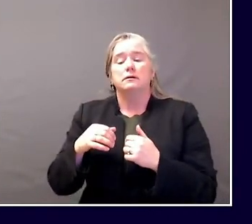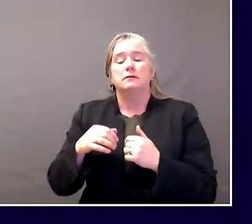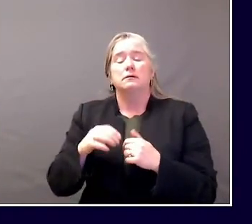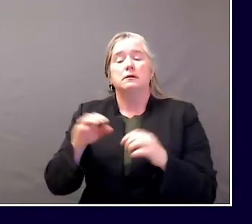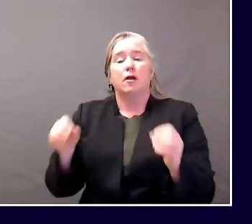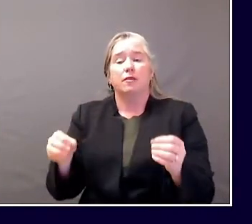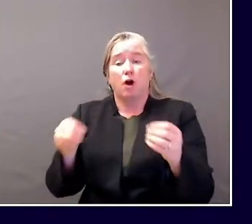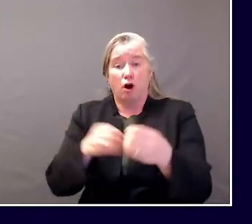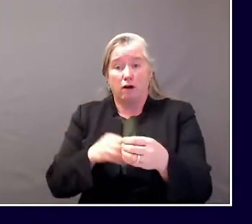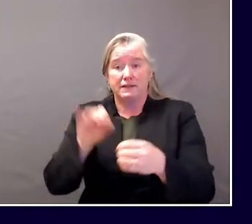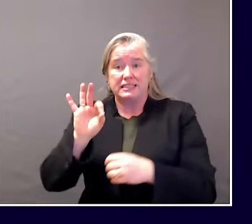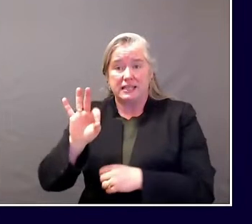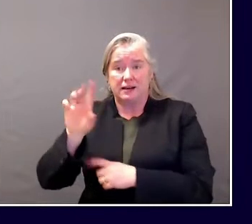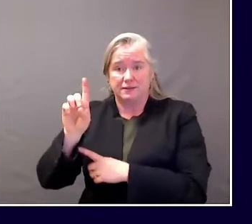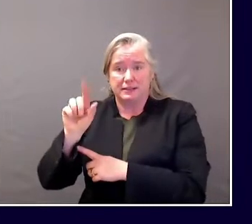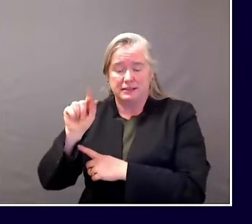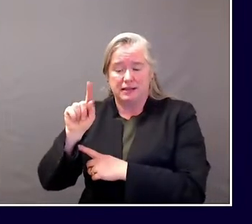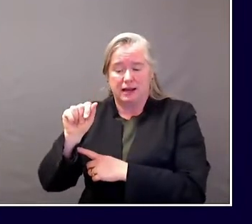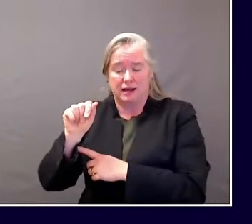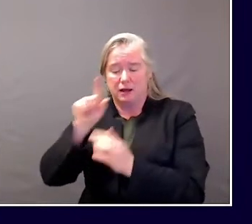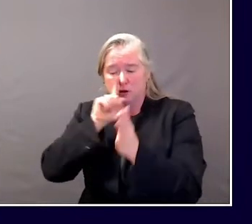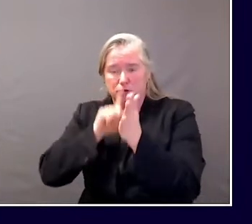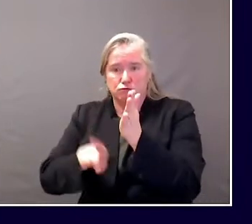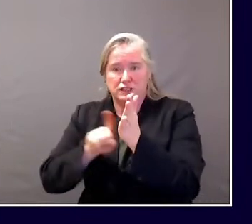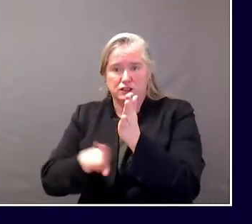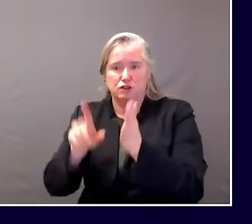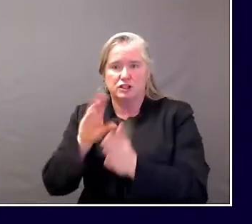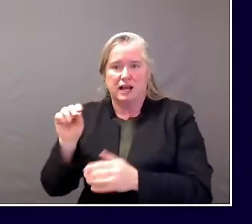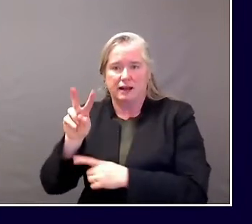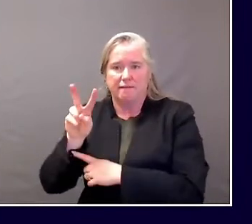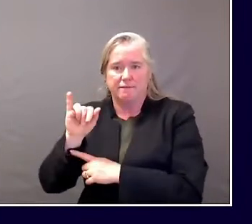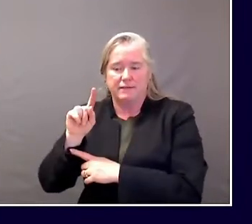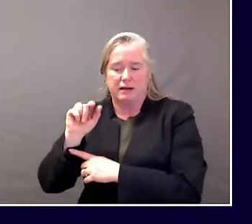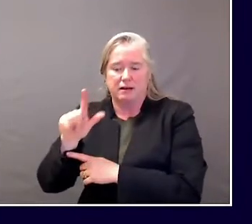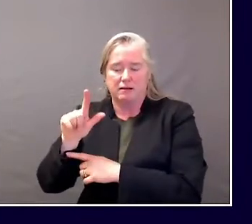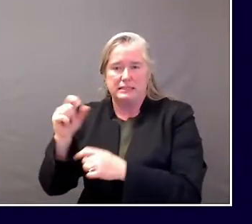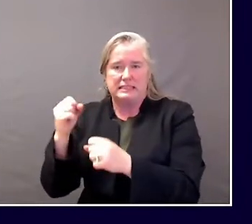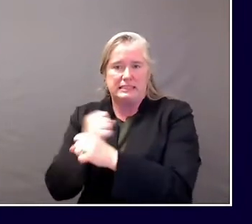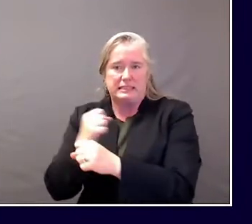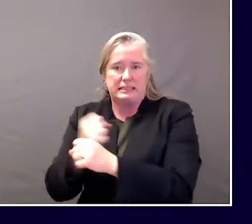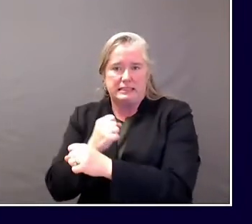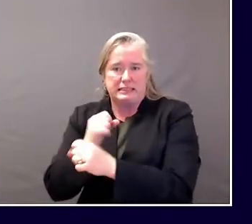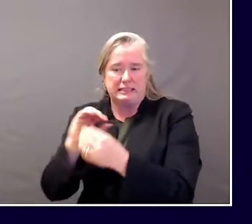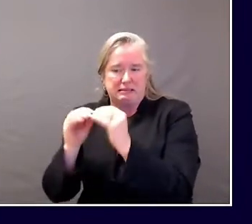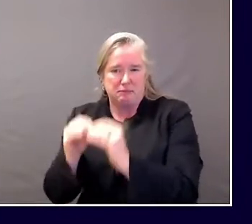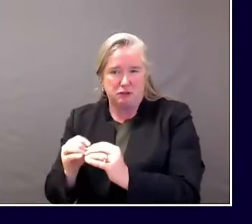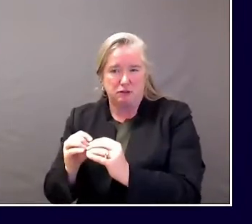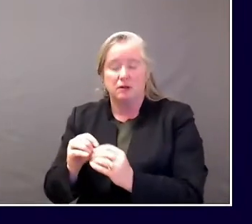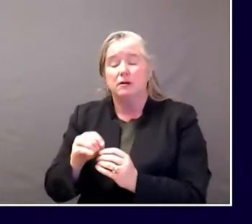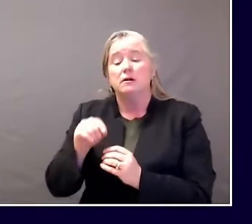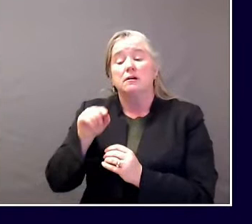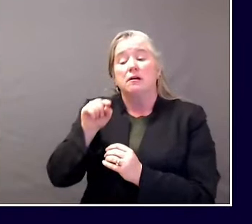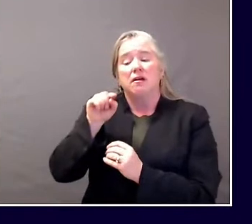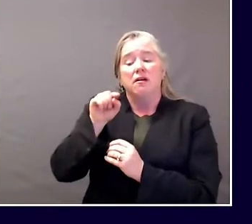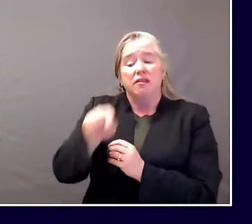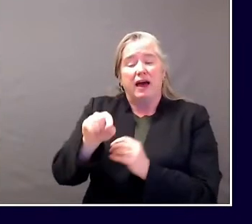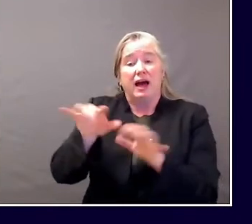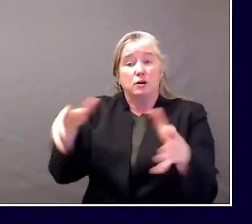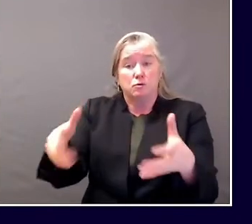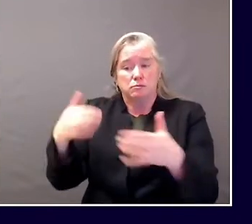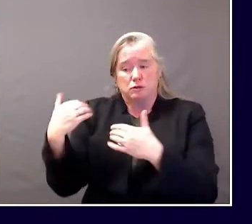Office of Data, Research, and Vital Statistics. This is the office that handles, processes, stores,